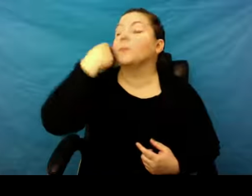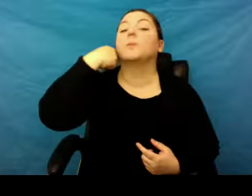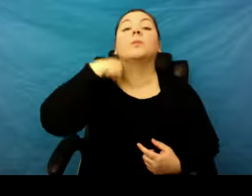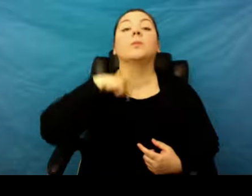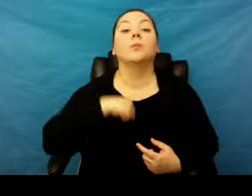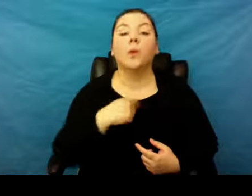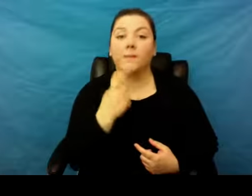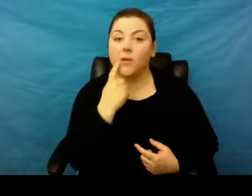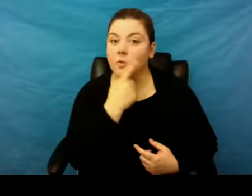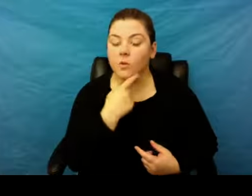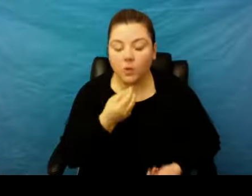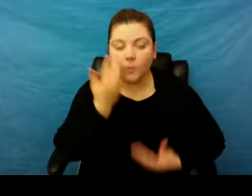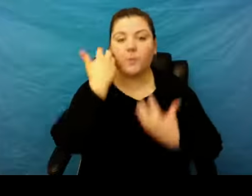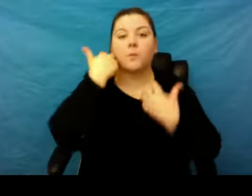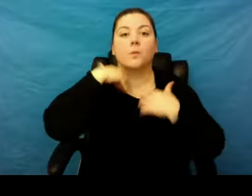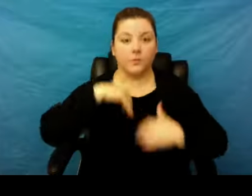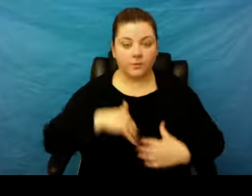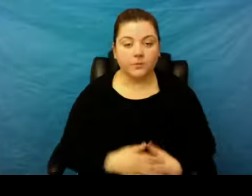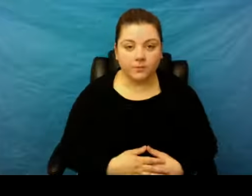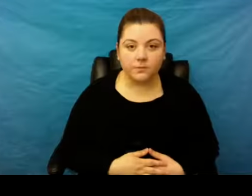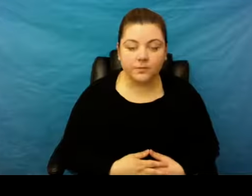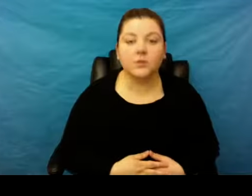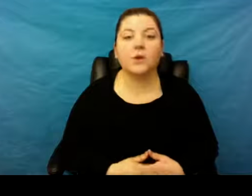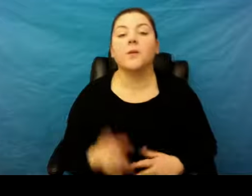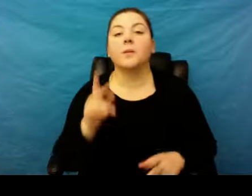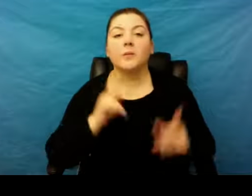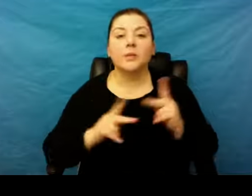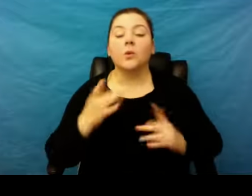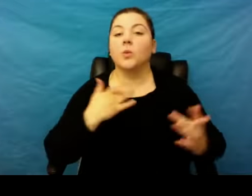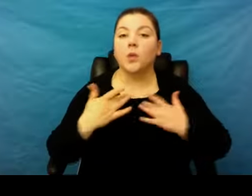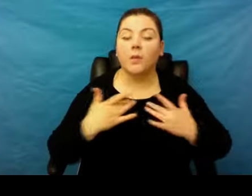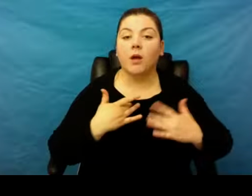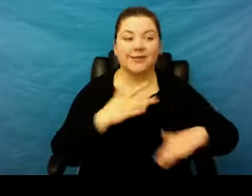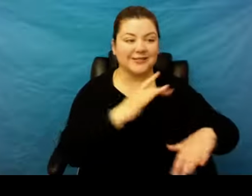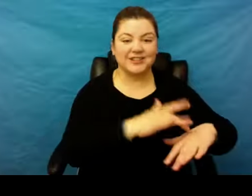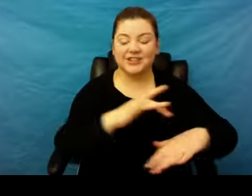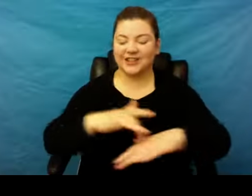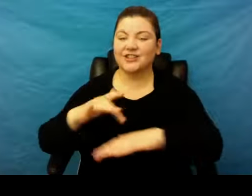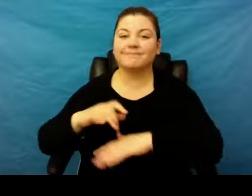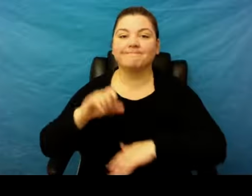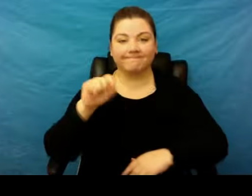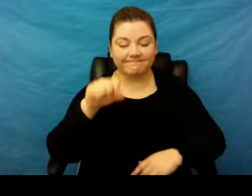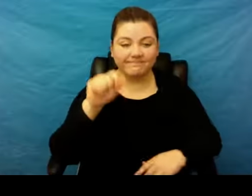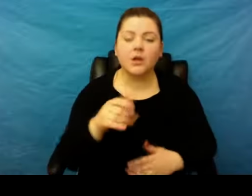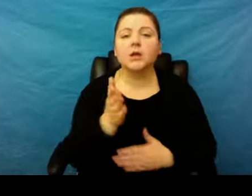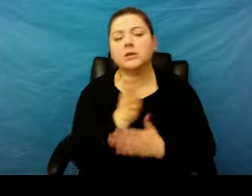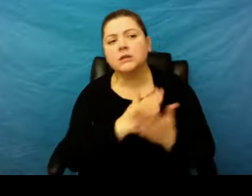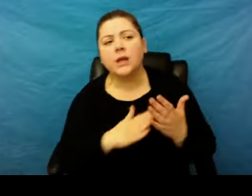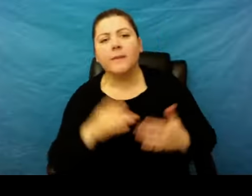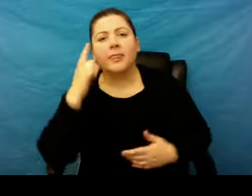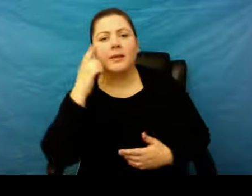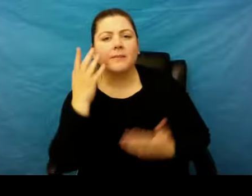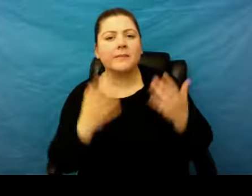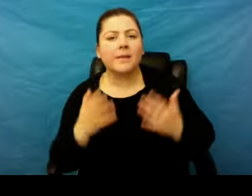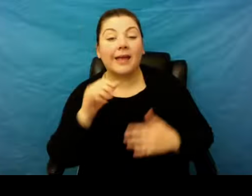So there's a lot of talk about contact or getting it through contact, hands to face. There's also a small thought that it can be